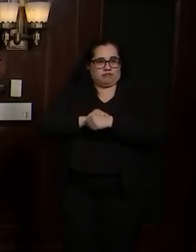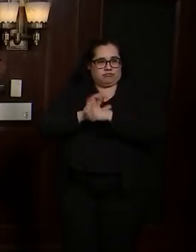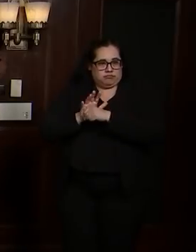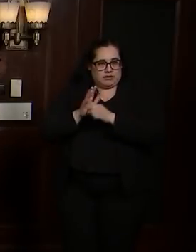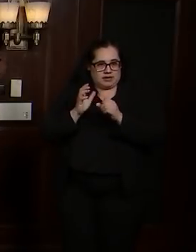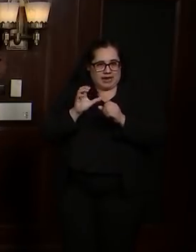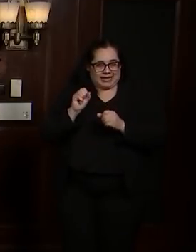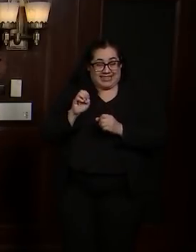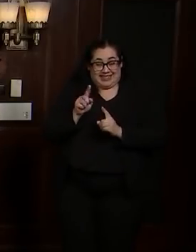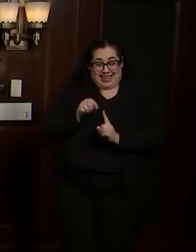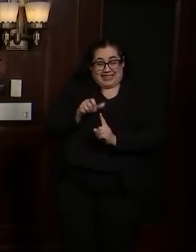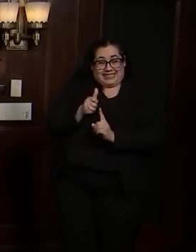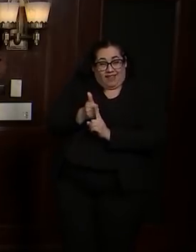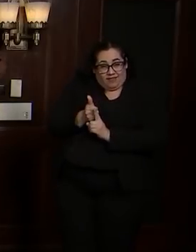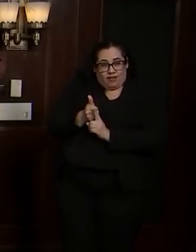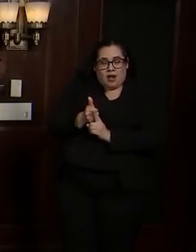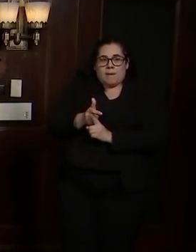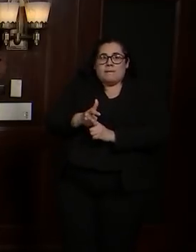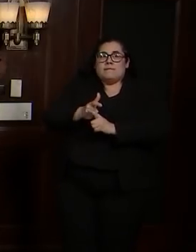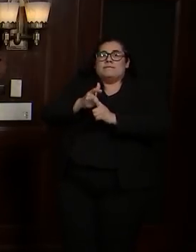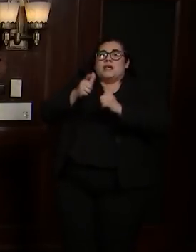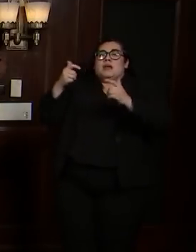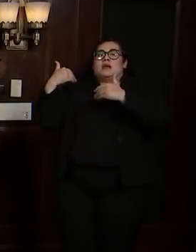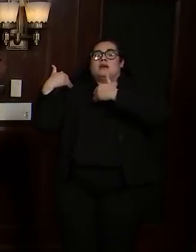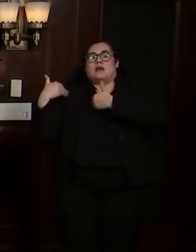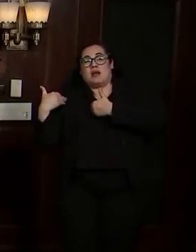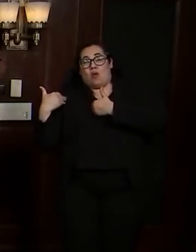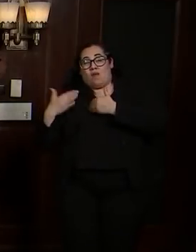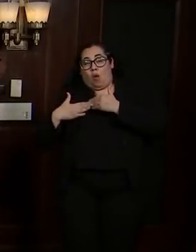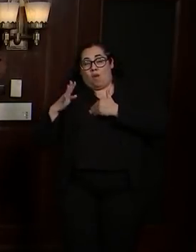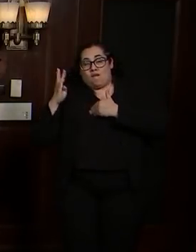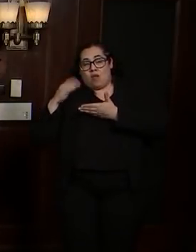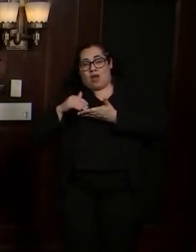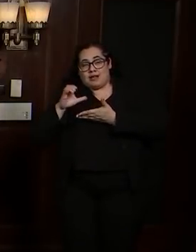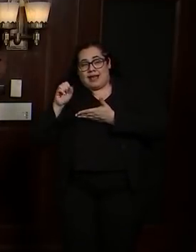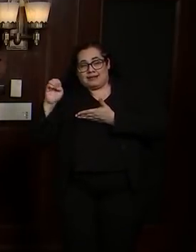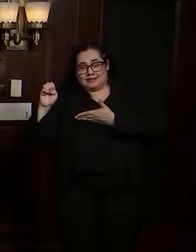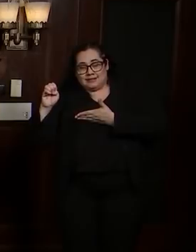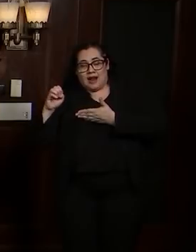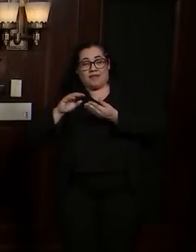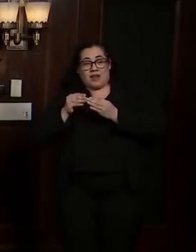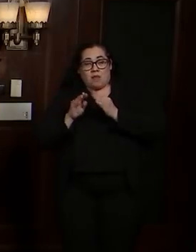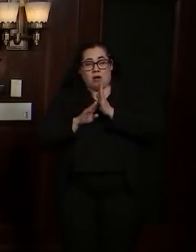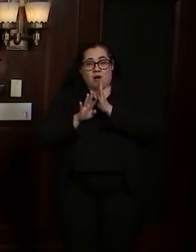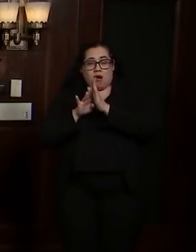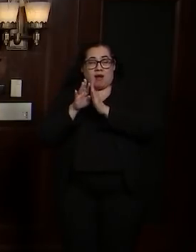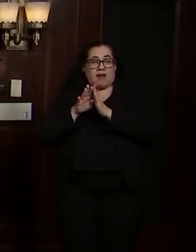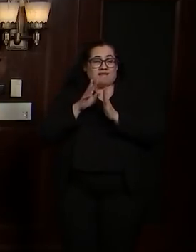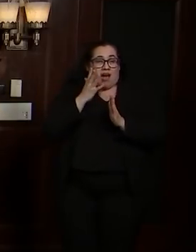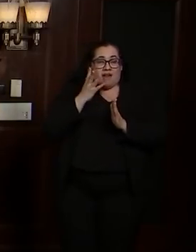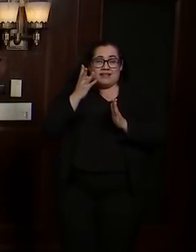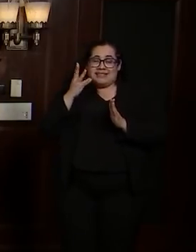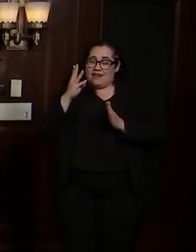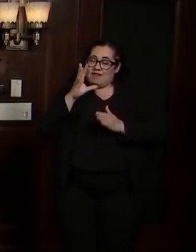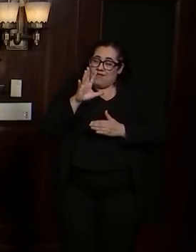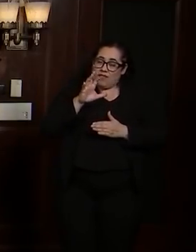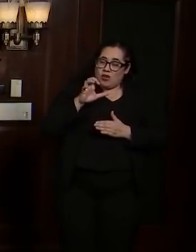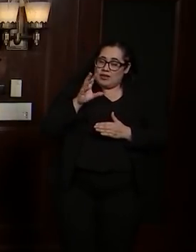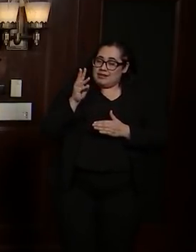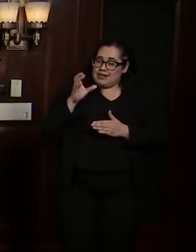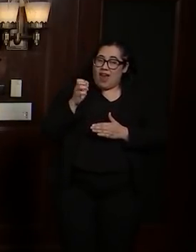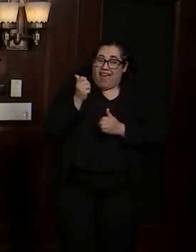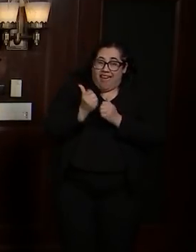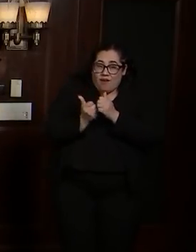in and of itself is a mammoth task when we have over 4,000 cases and the number rises by 500 or 600 every